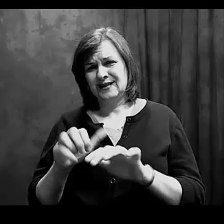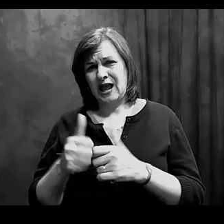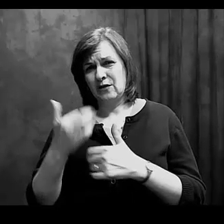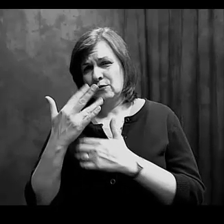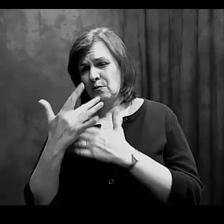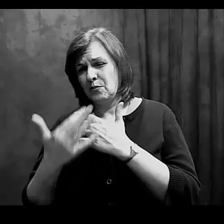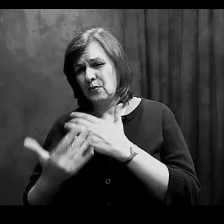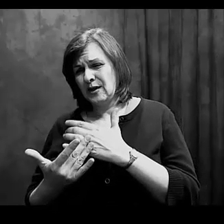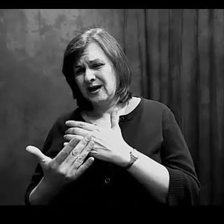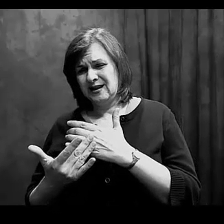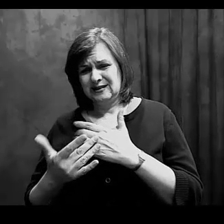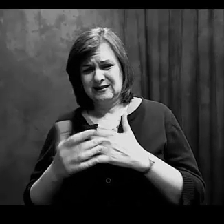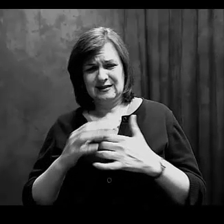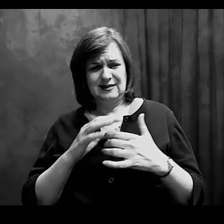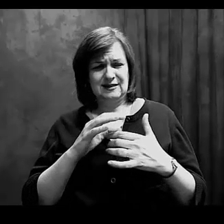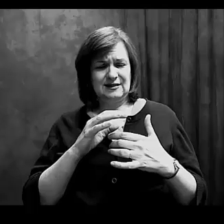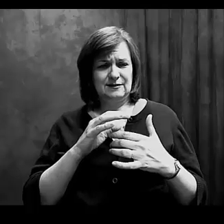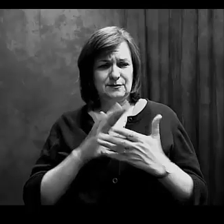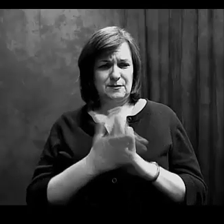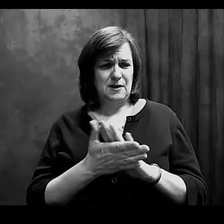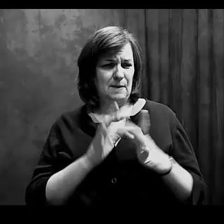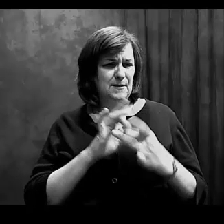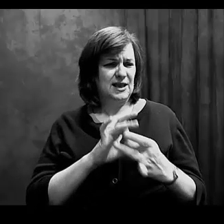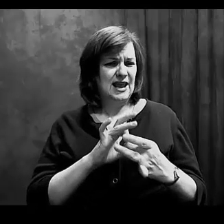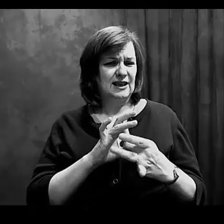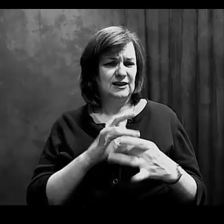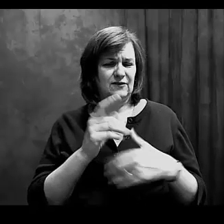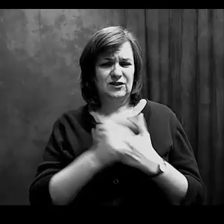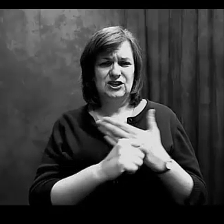So how is it possible that this is a connective tissue?